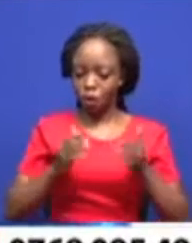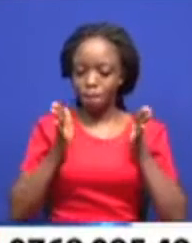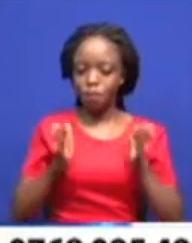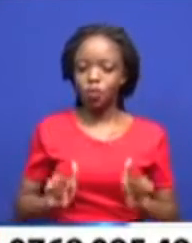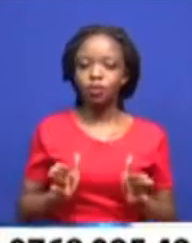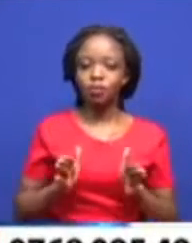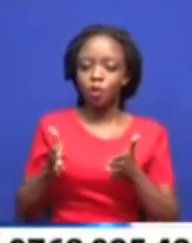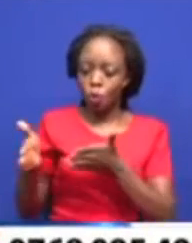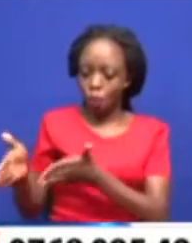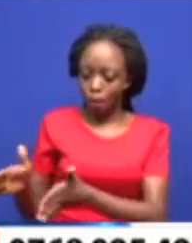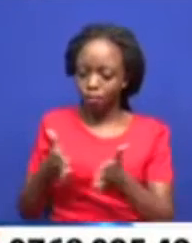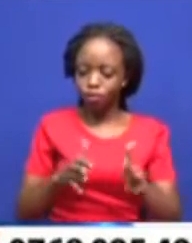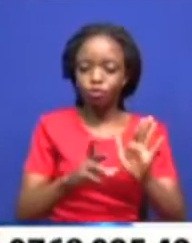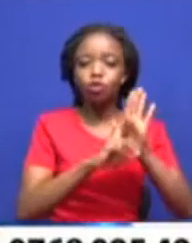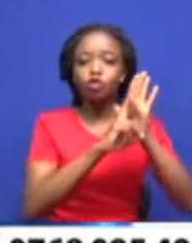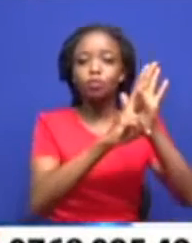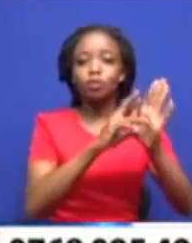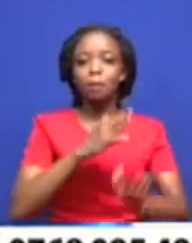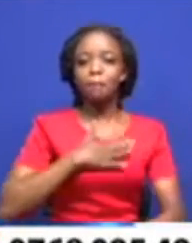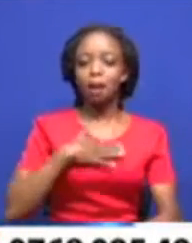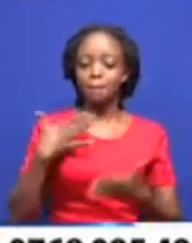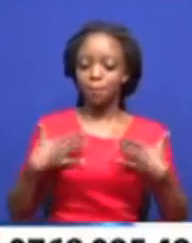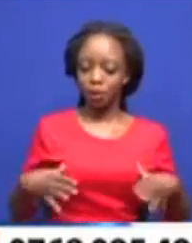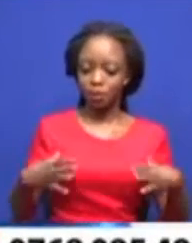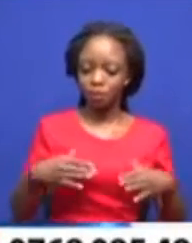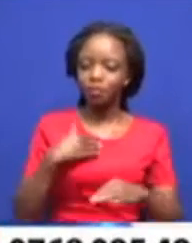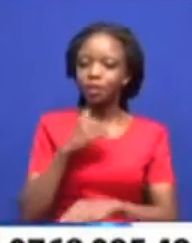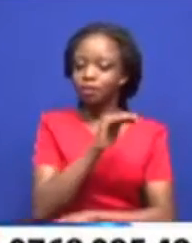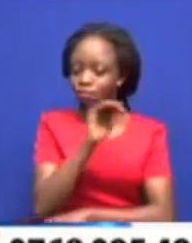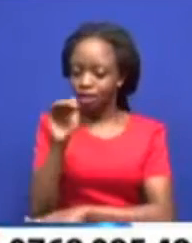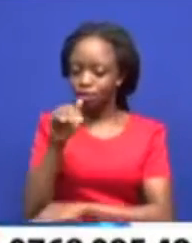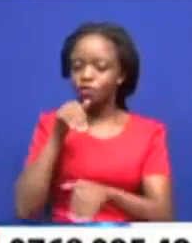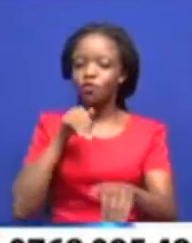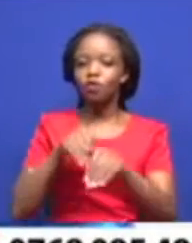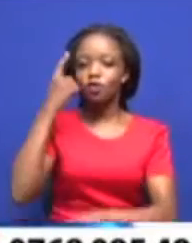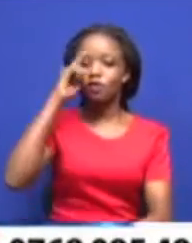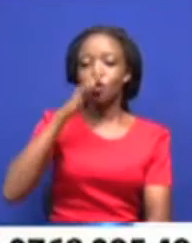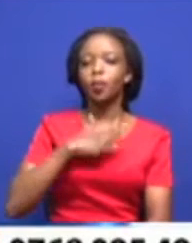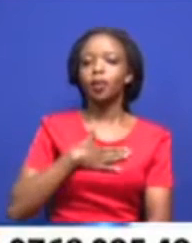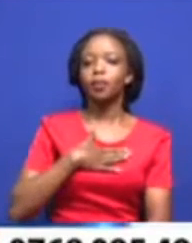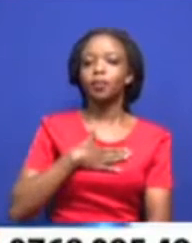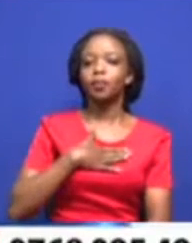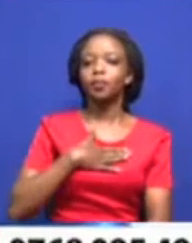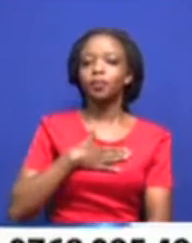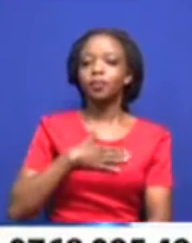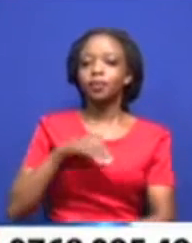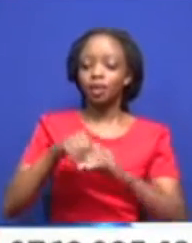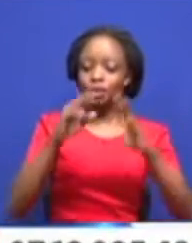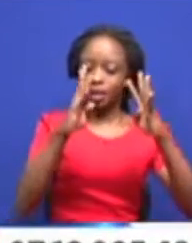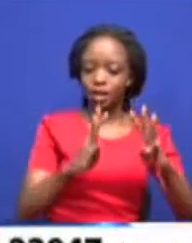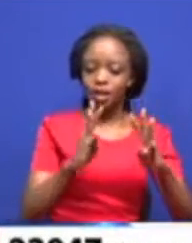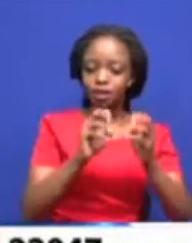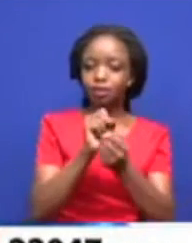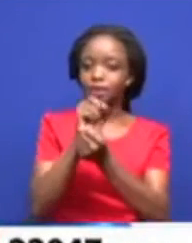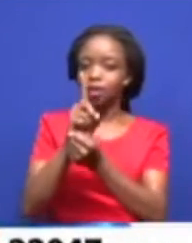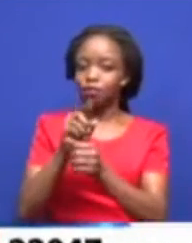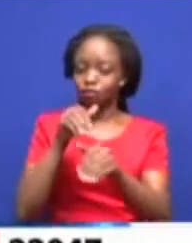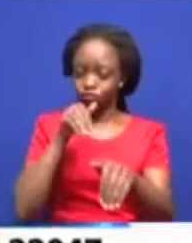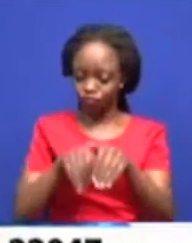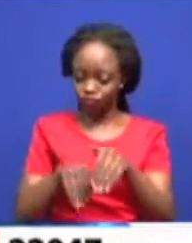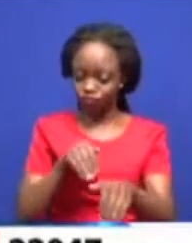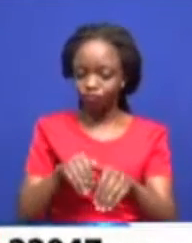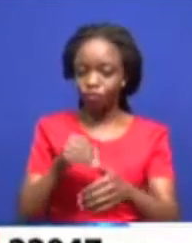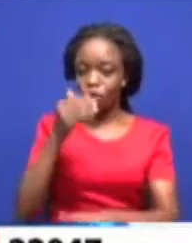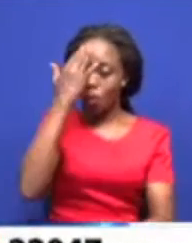an opportunity to represent my people and ask them to vote for me in the August 11 polls, because I